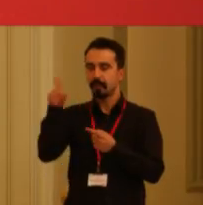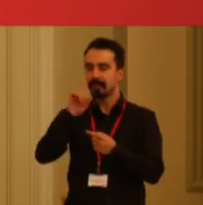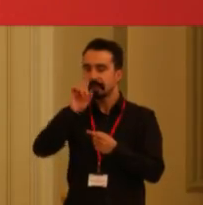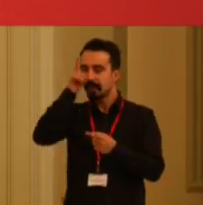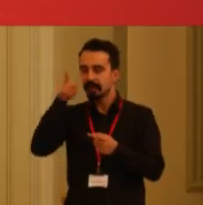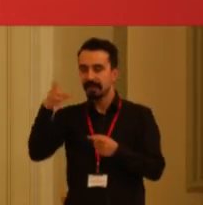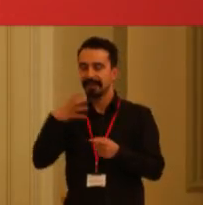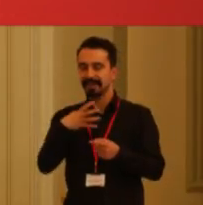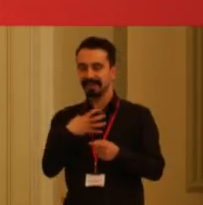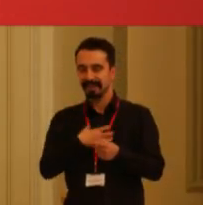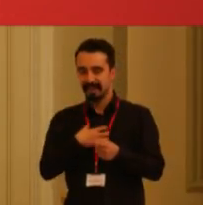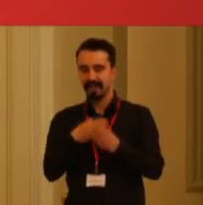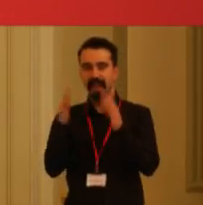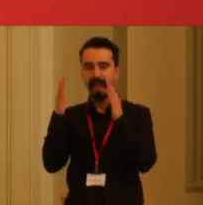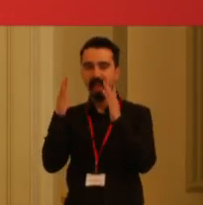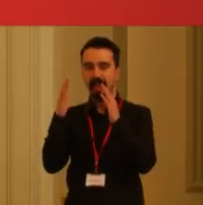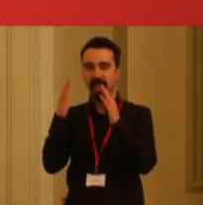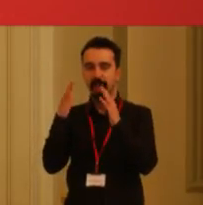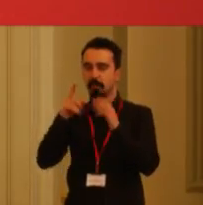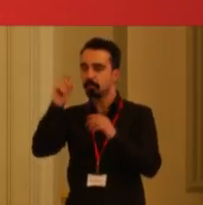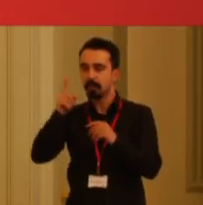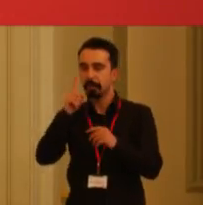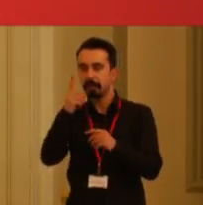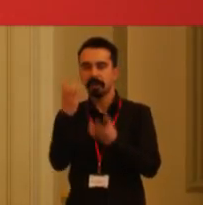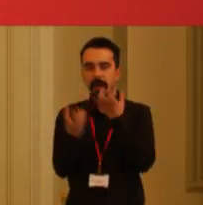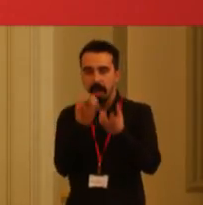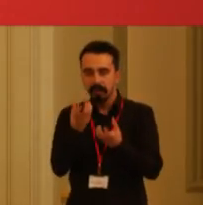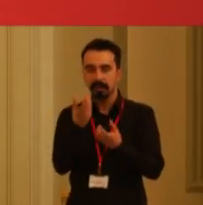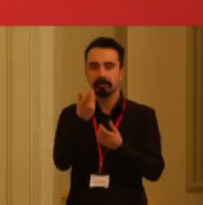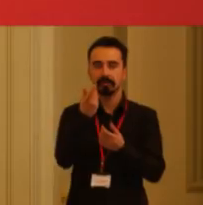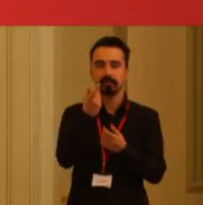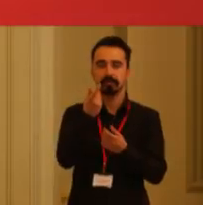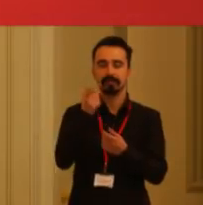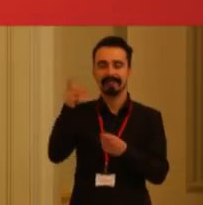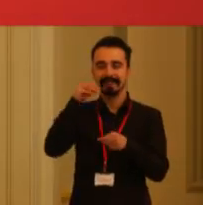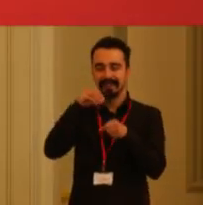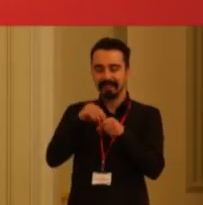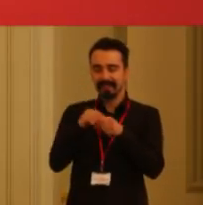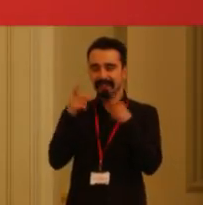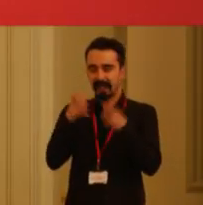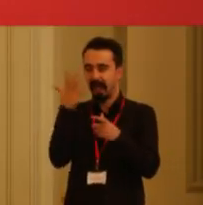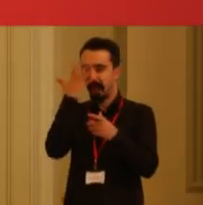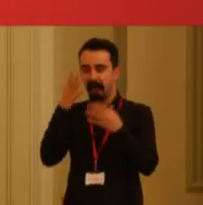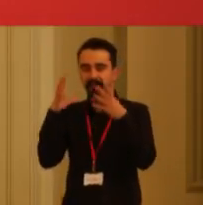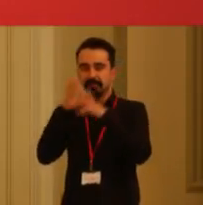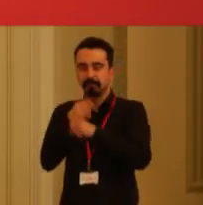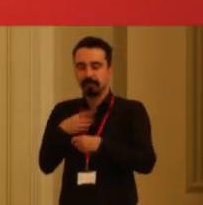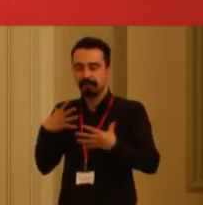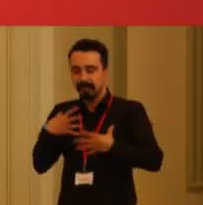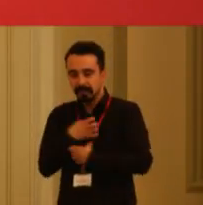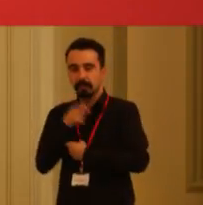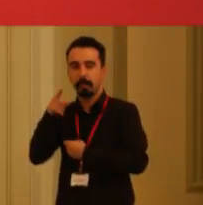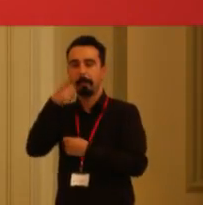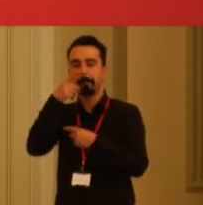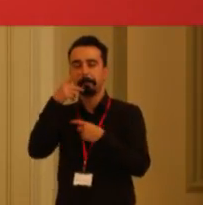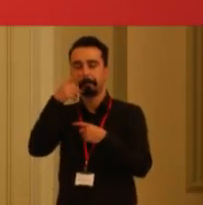talked to her. All we did was we helped her find her own solutions that she was